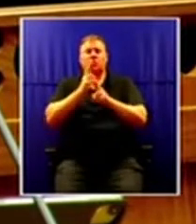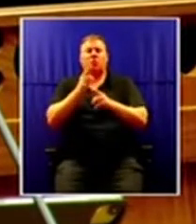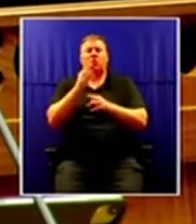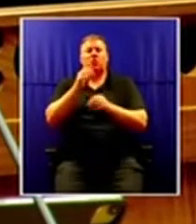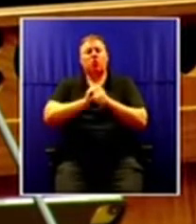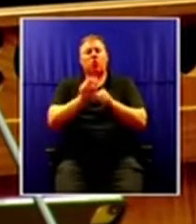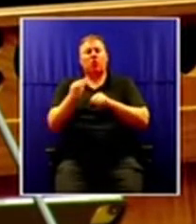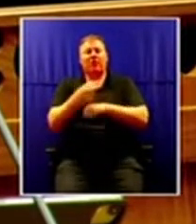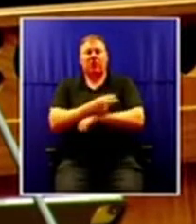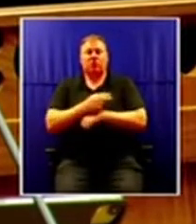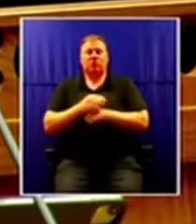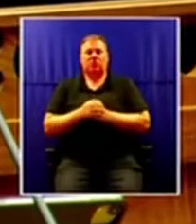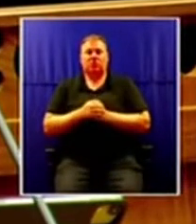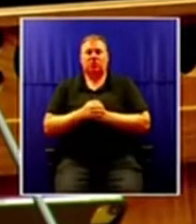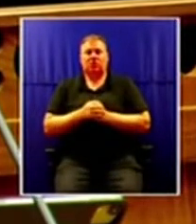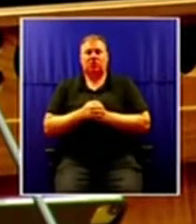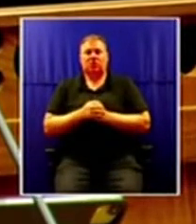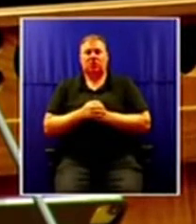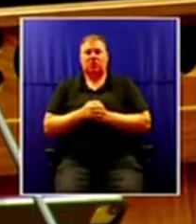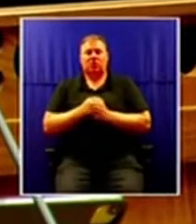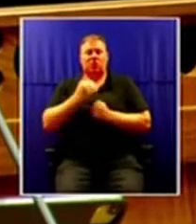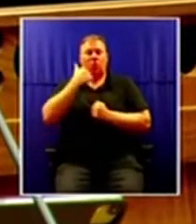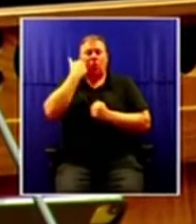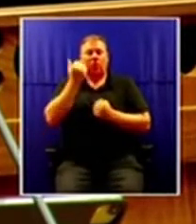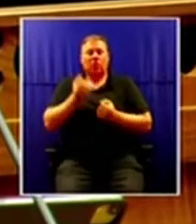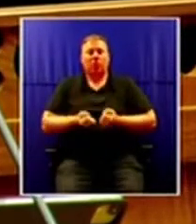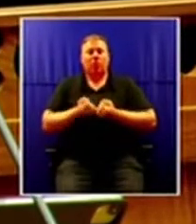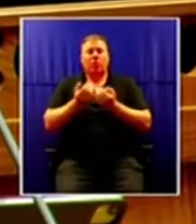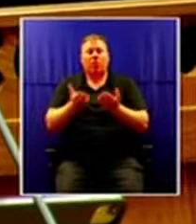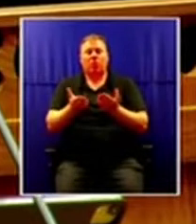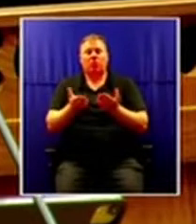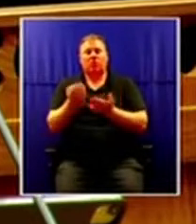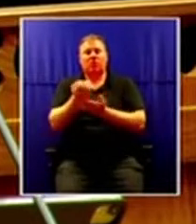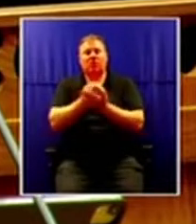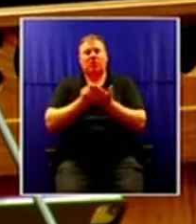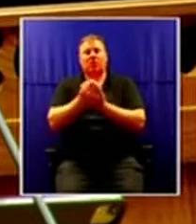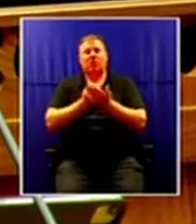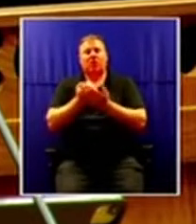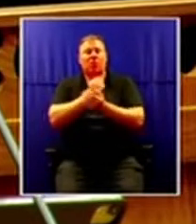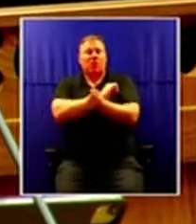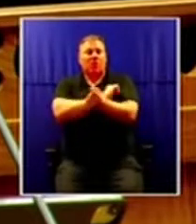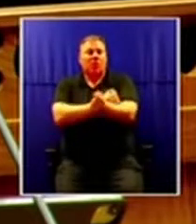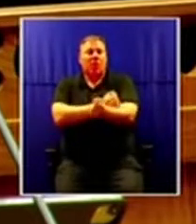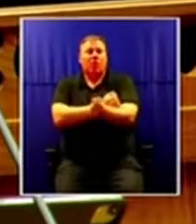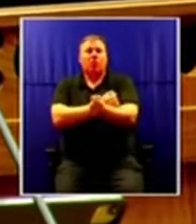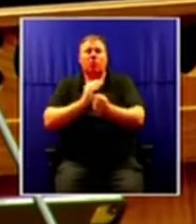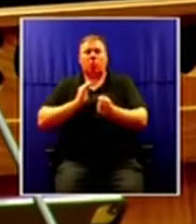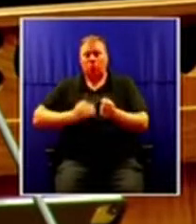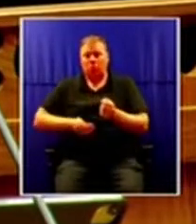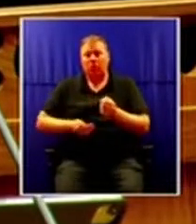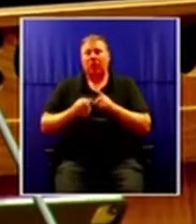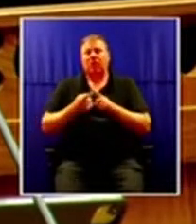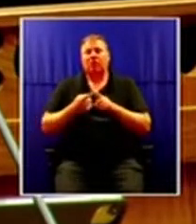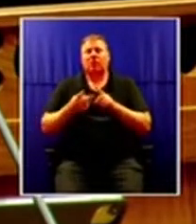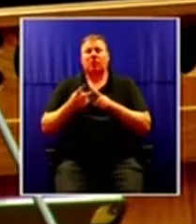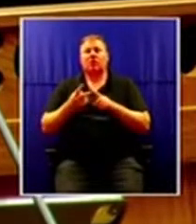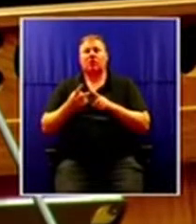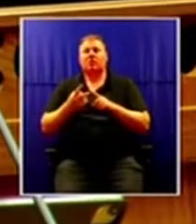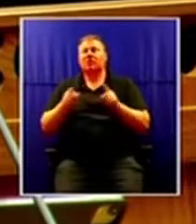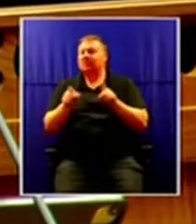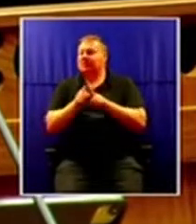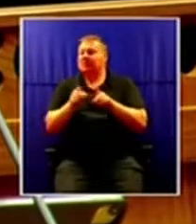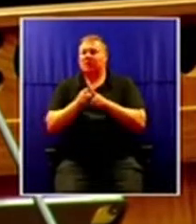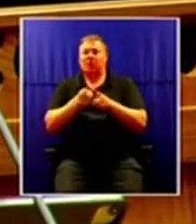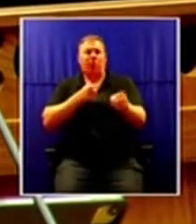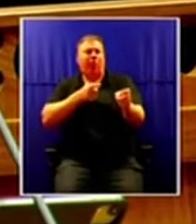with a view to promoting the economic empowerment also of women and to silence the guns. We